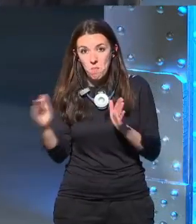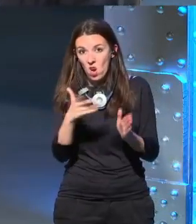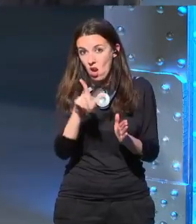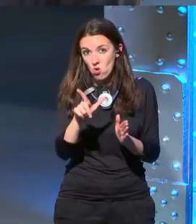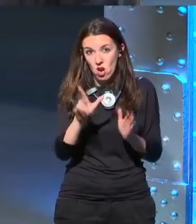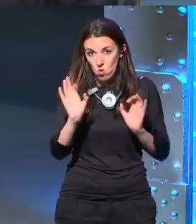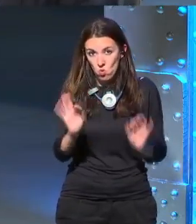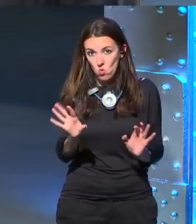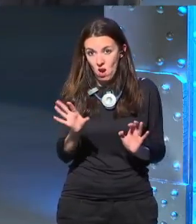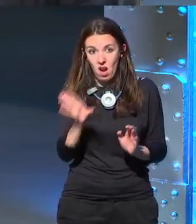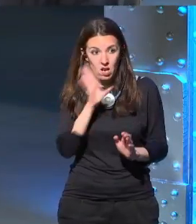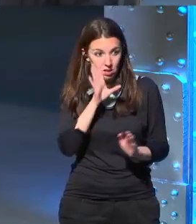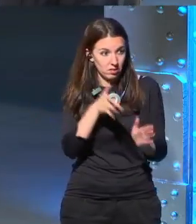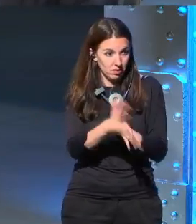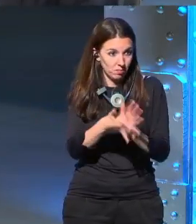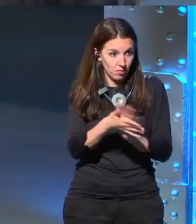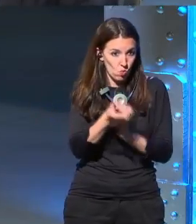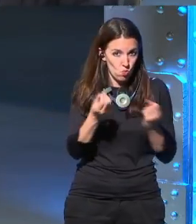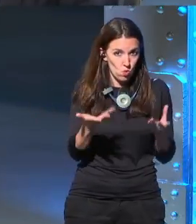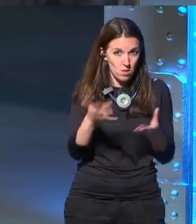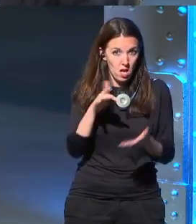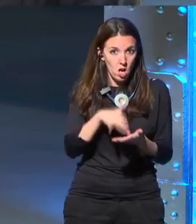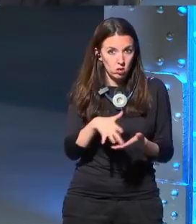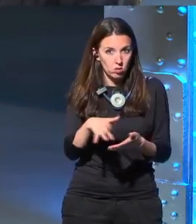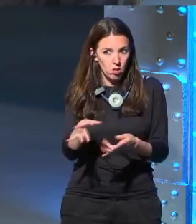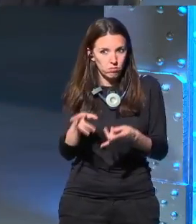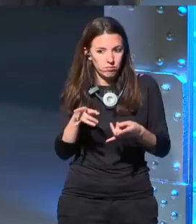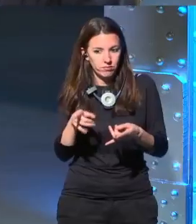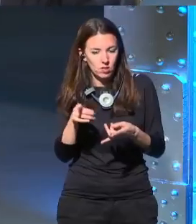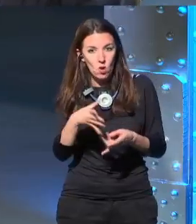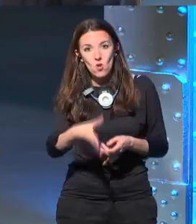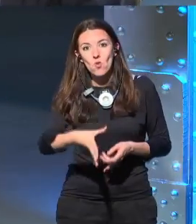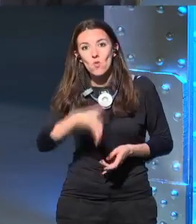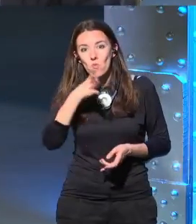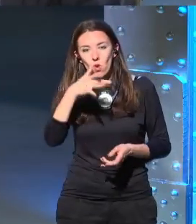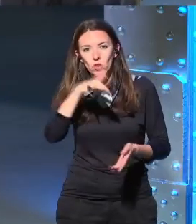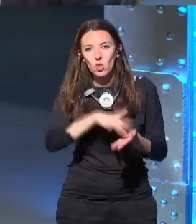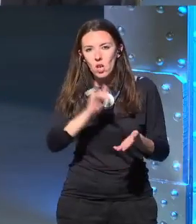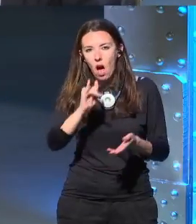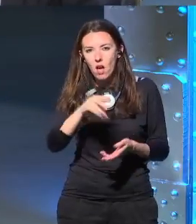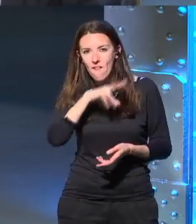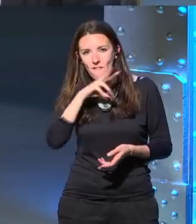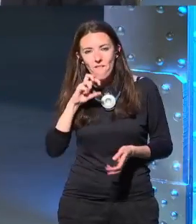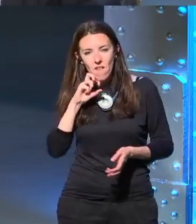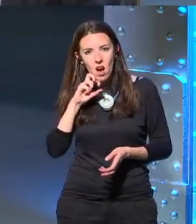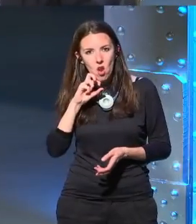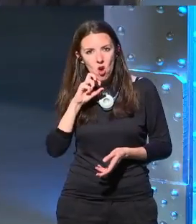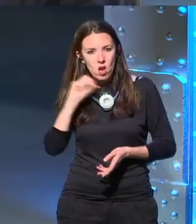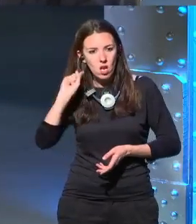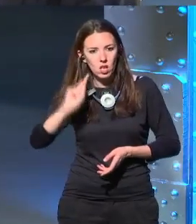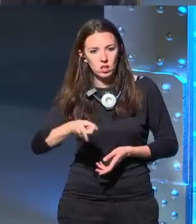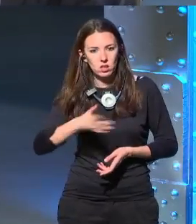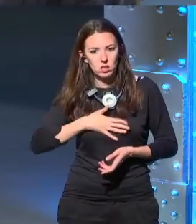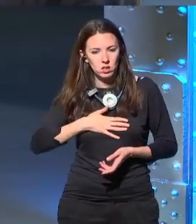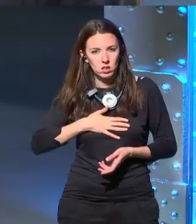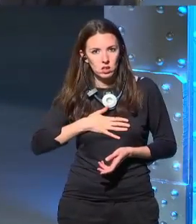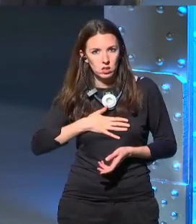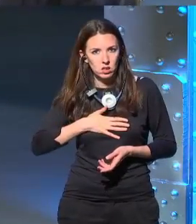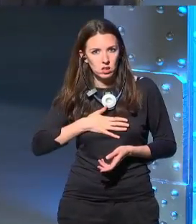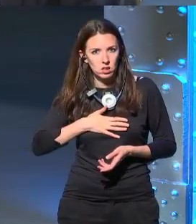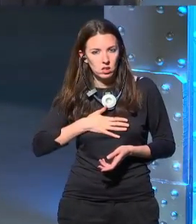Florence, when at the time of Leonardo, as Walter has explained, is so attractive, is because there are some values that